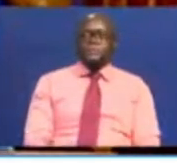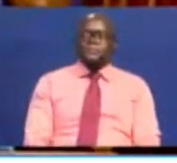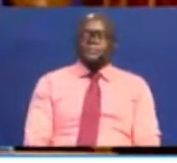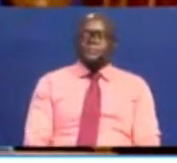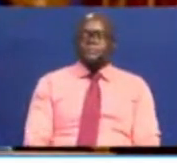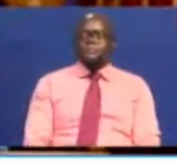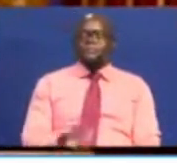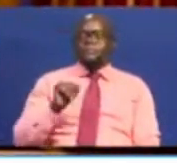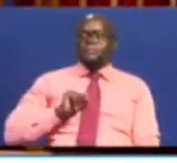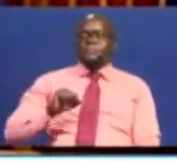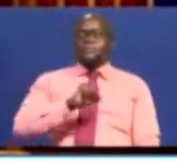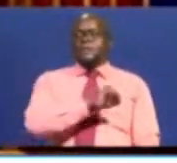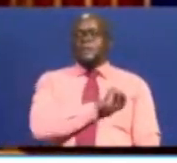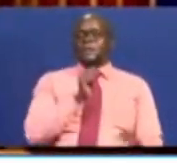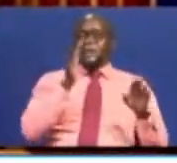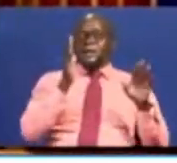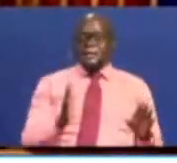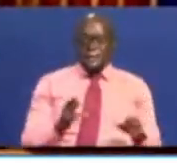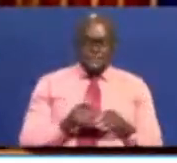Honorable senators.